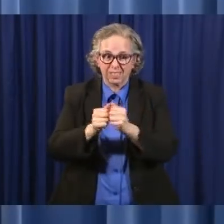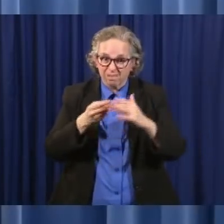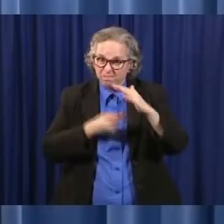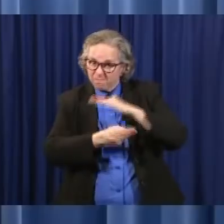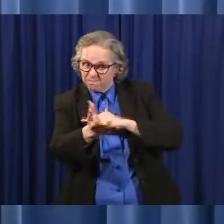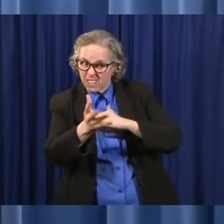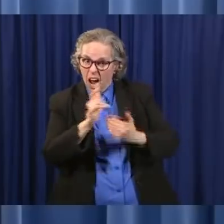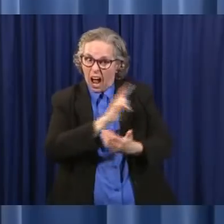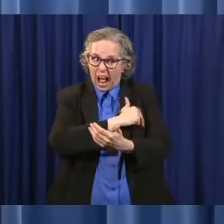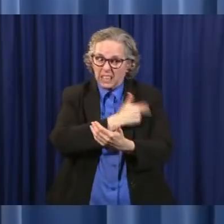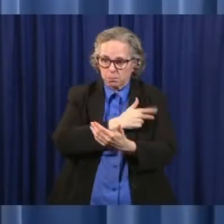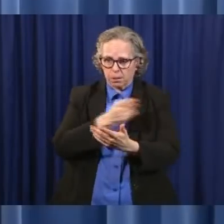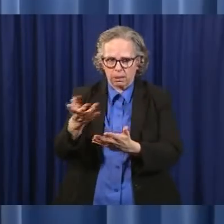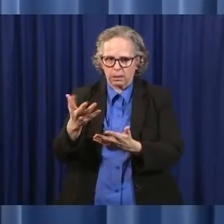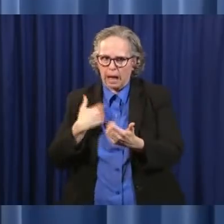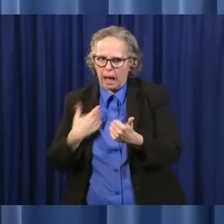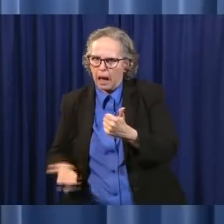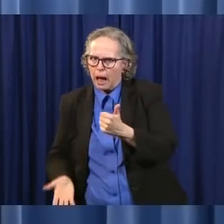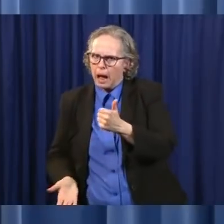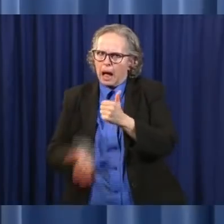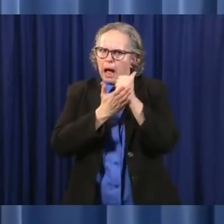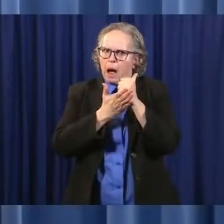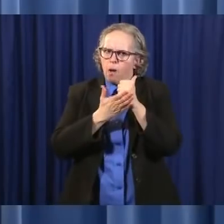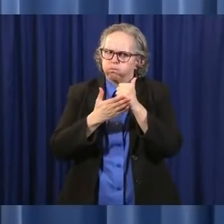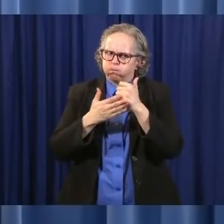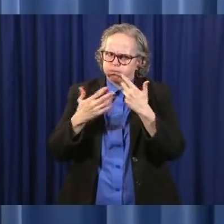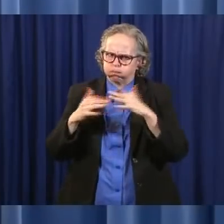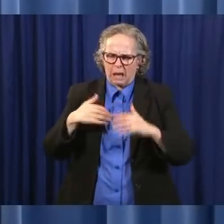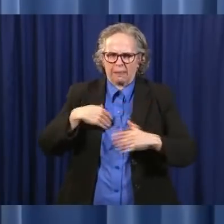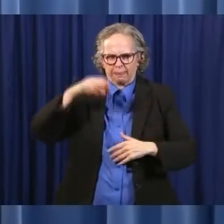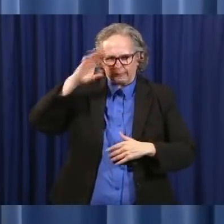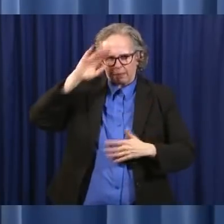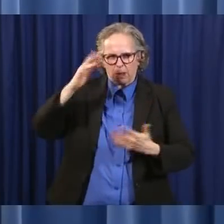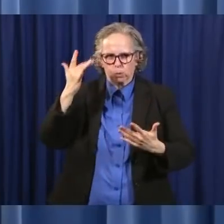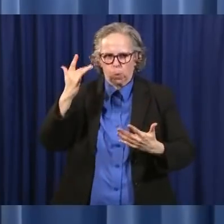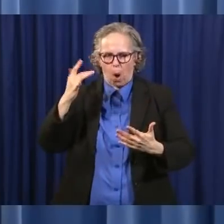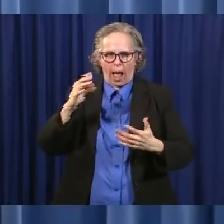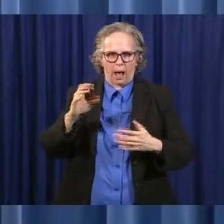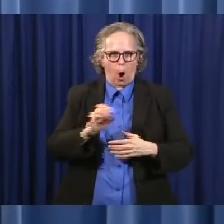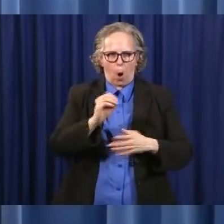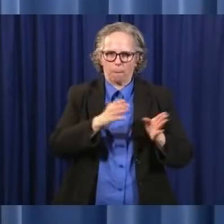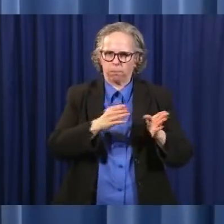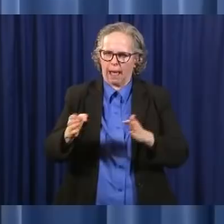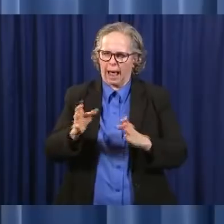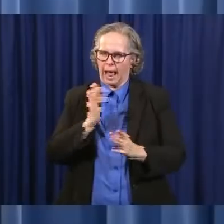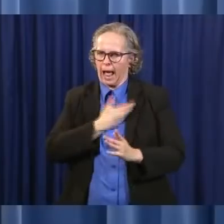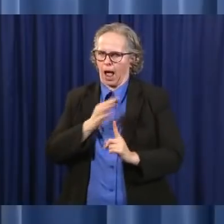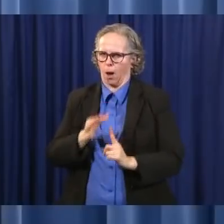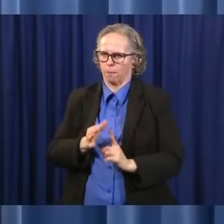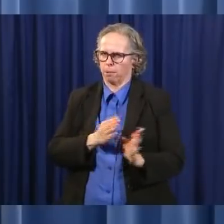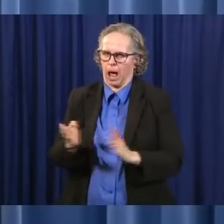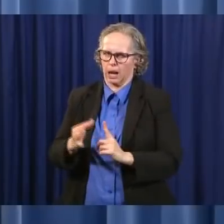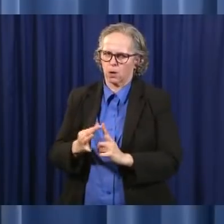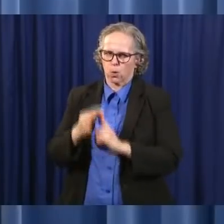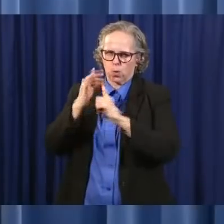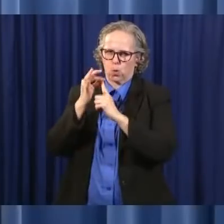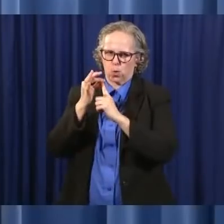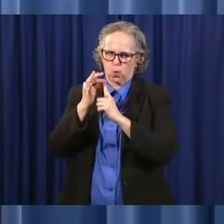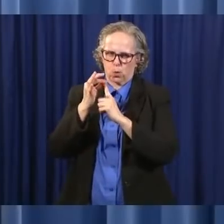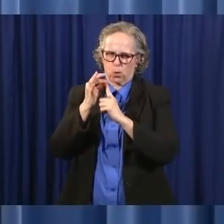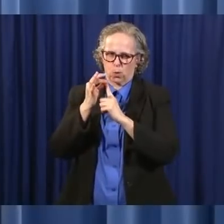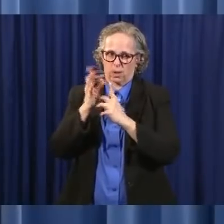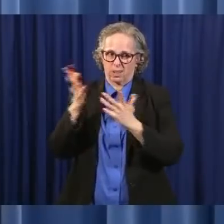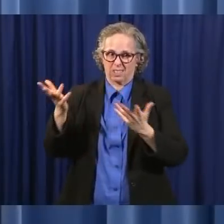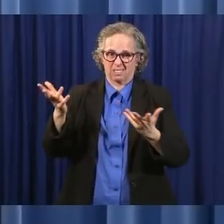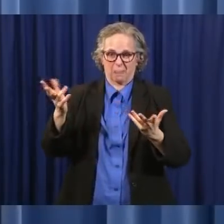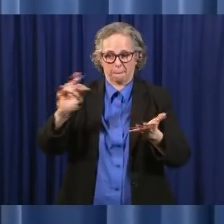think, unique about Ohio's plan is the work that the hospitals have done in basically adopting nursing homes. And so every